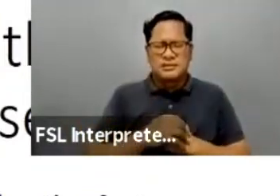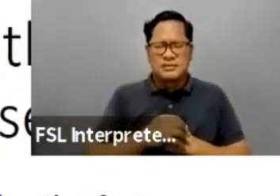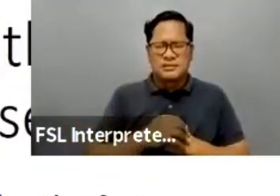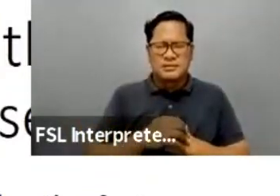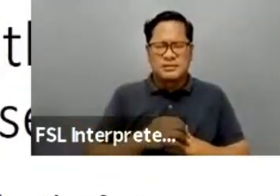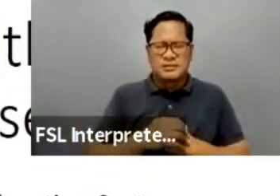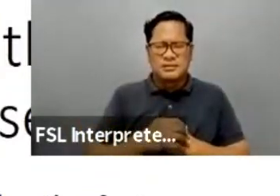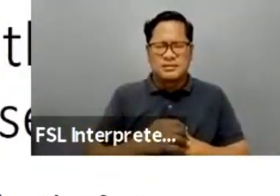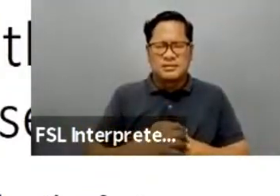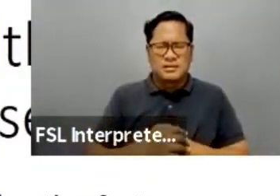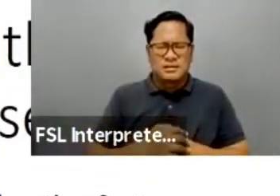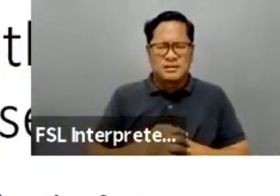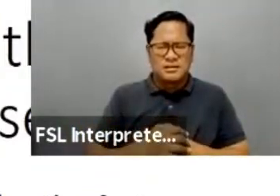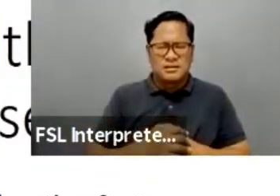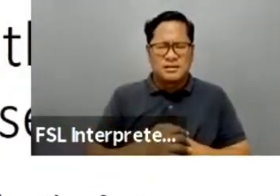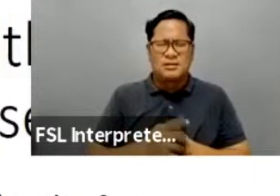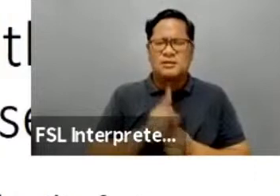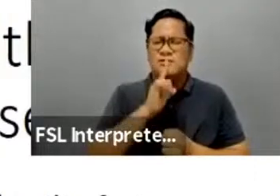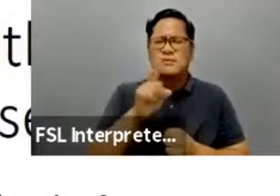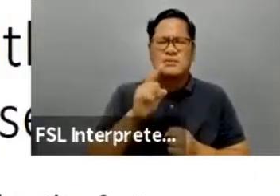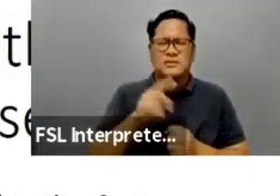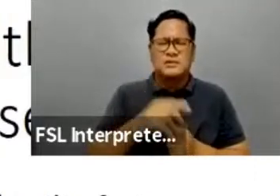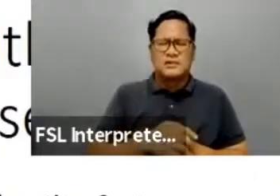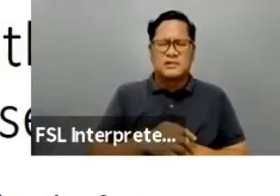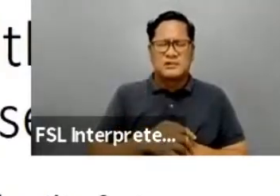kung isipin mo, the other